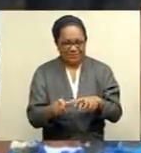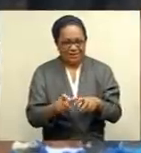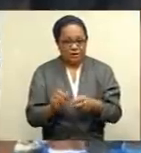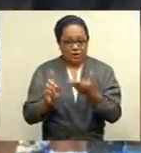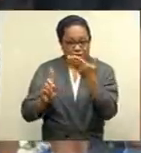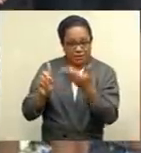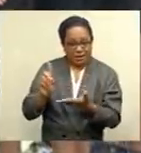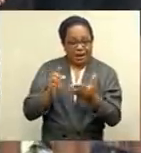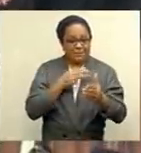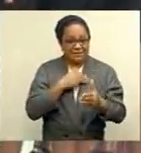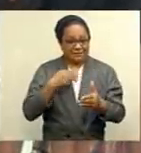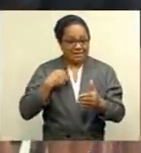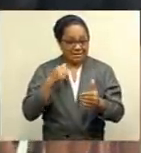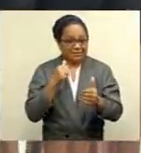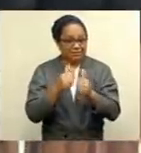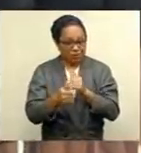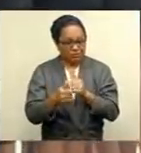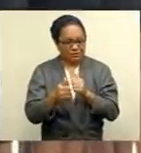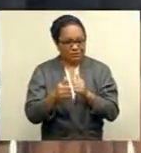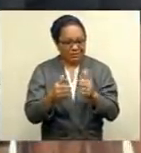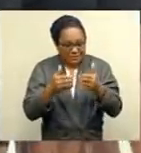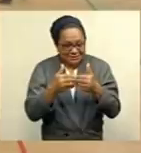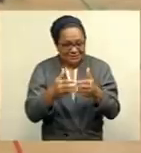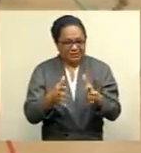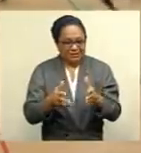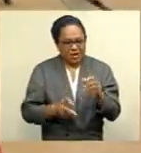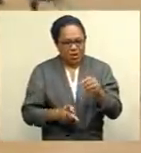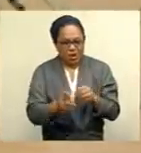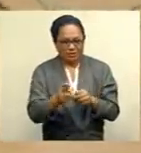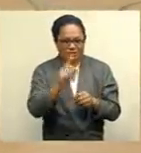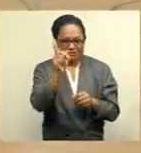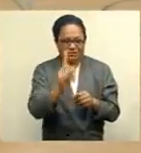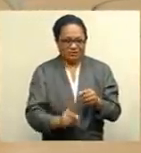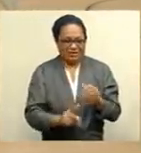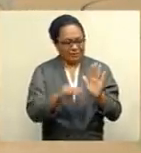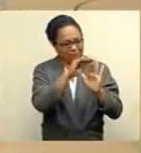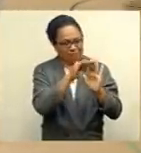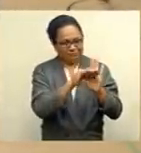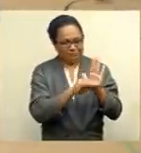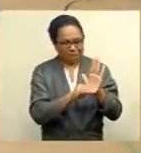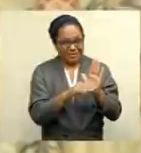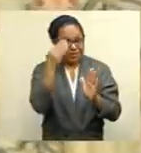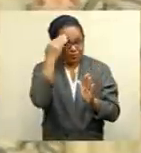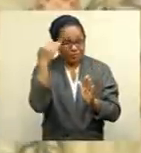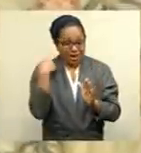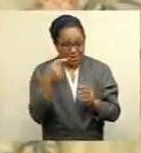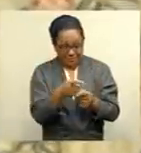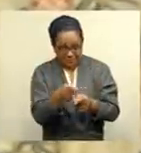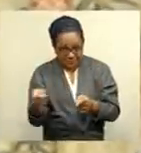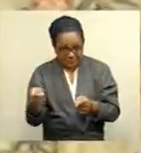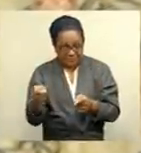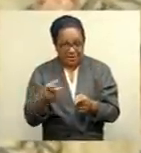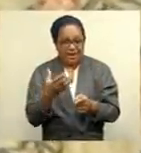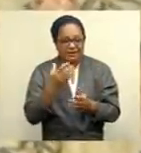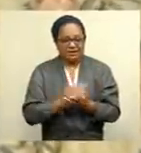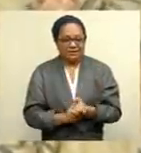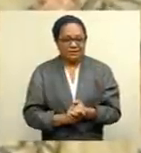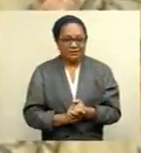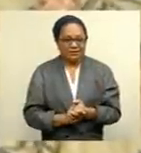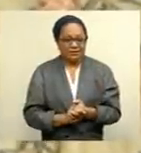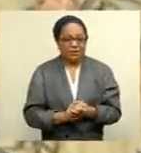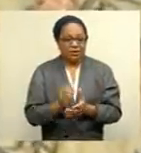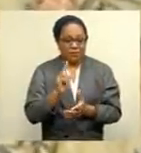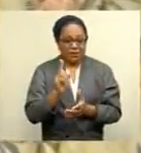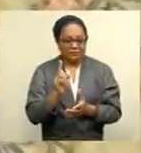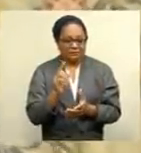the framework today and reminded all stakeholders of what is at stake. We must remember that it